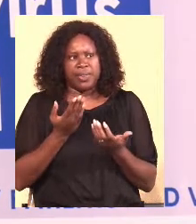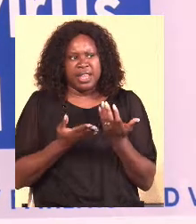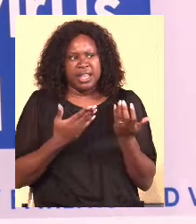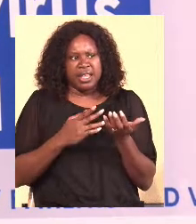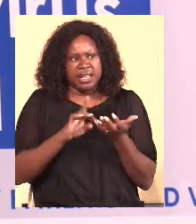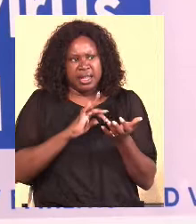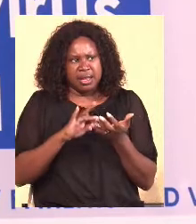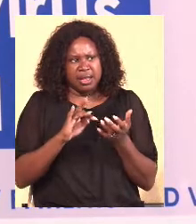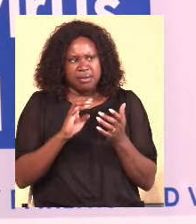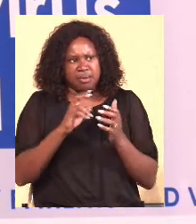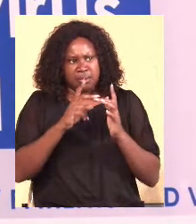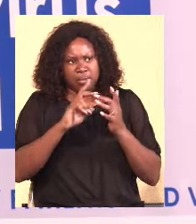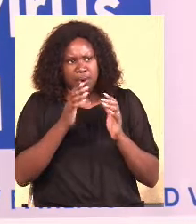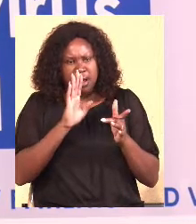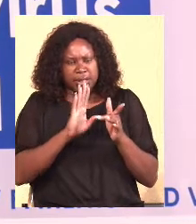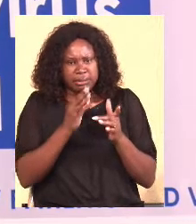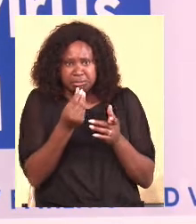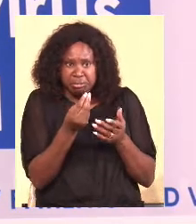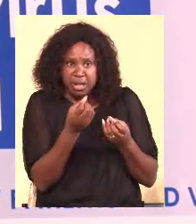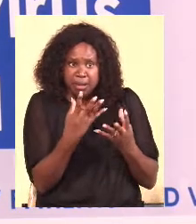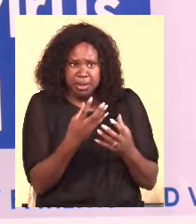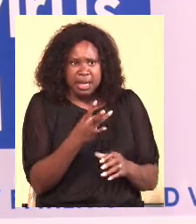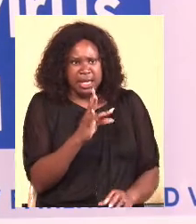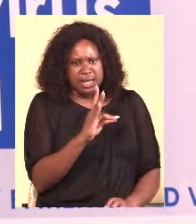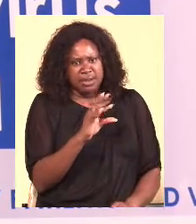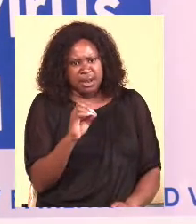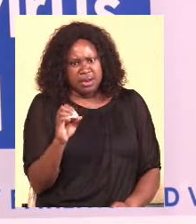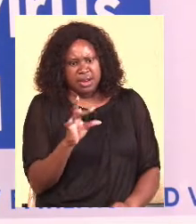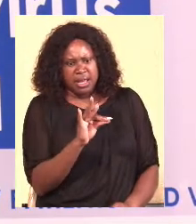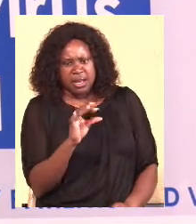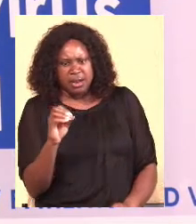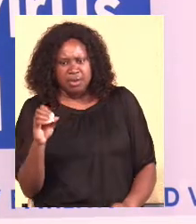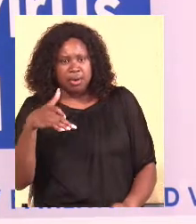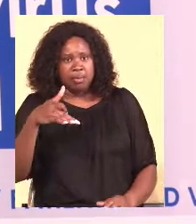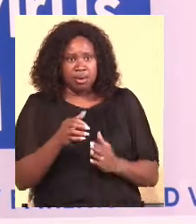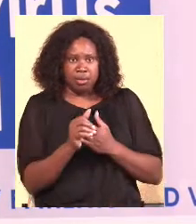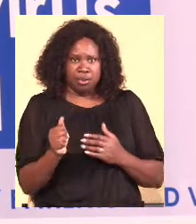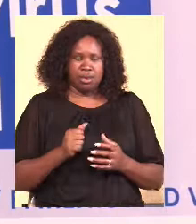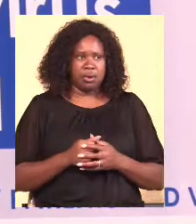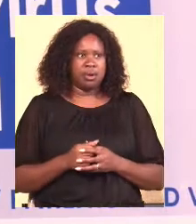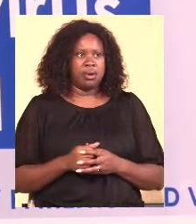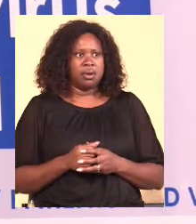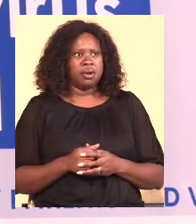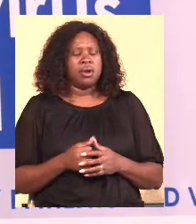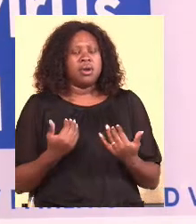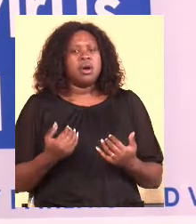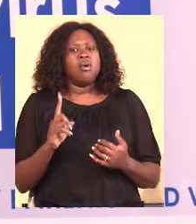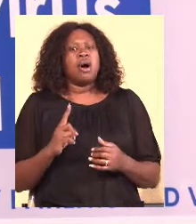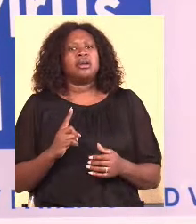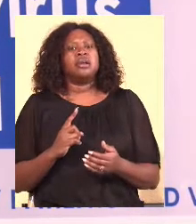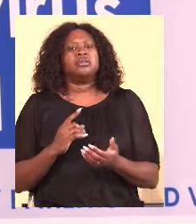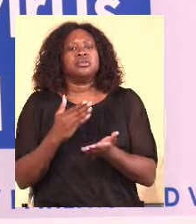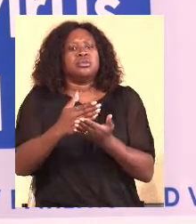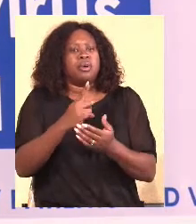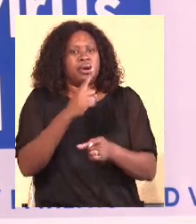tablet, if you look online, costs about 700, 800 Namibian dollars. So what actually stops the government from